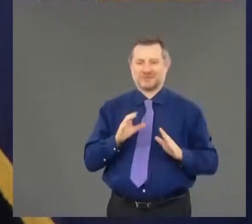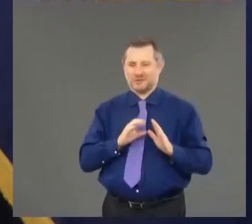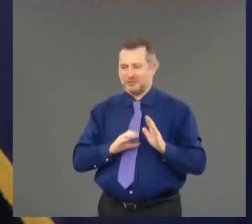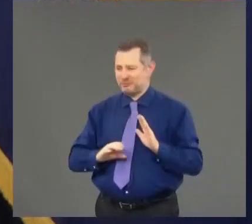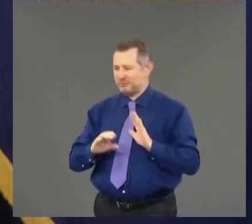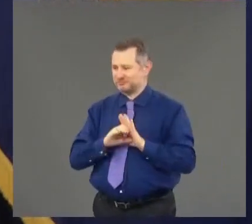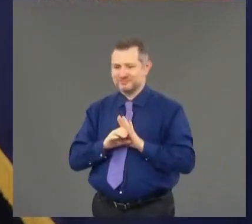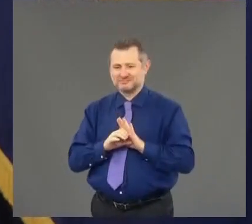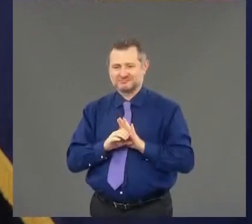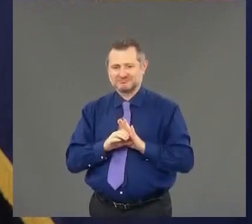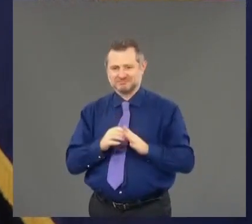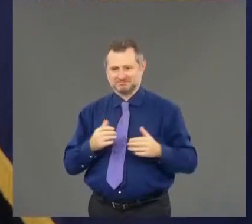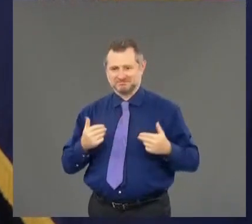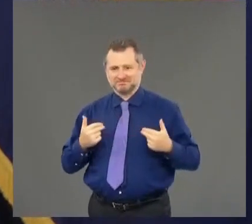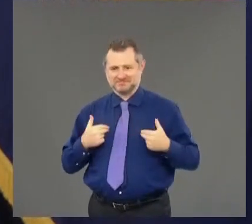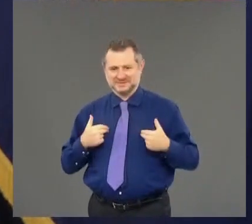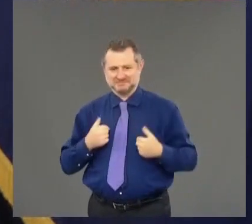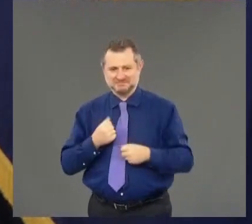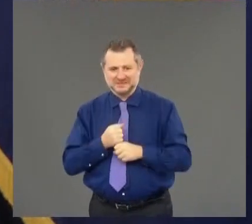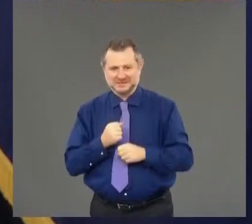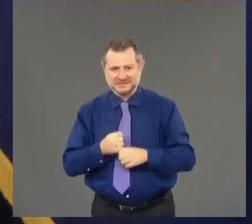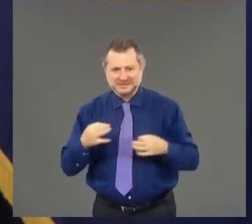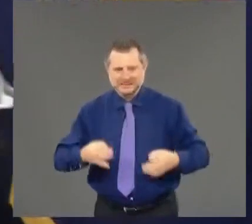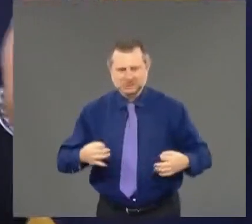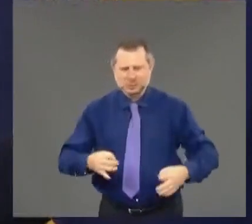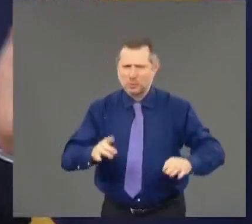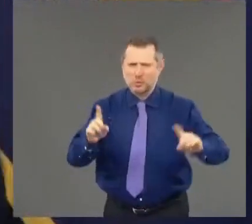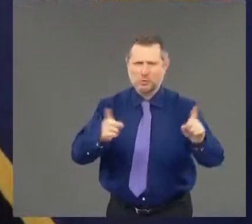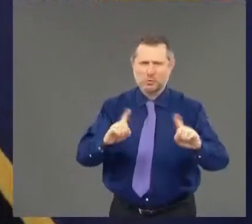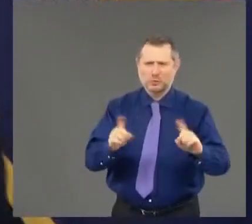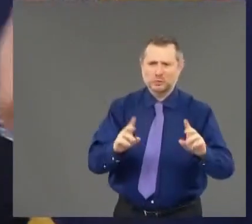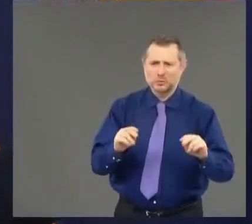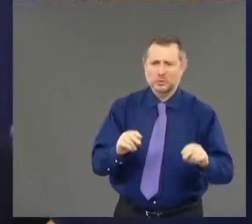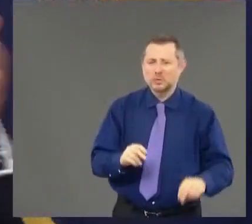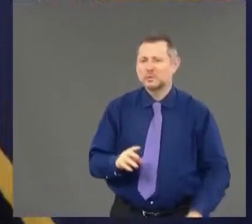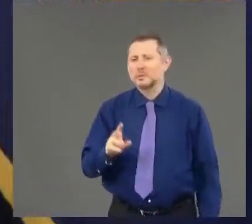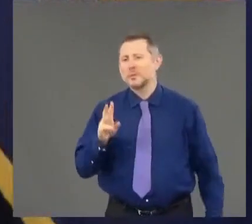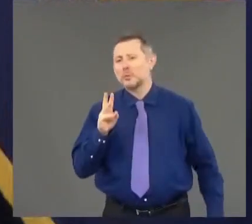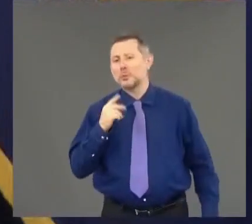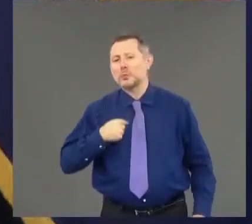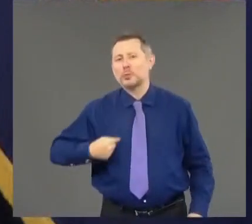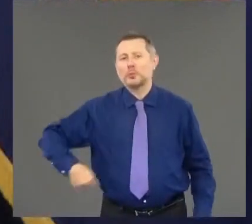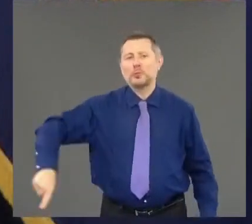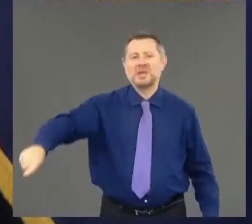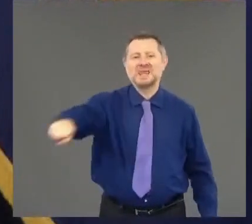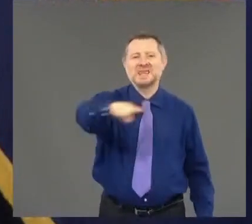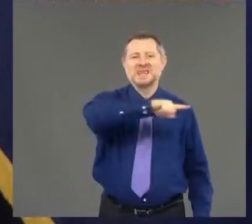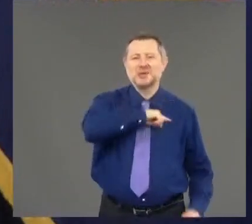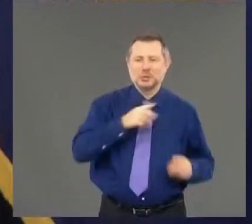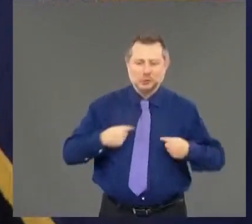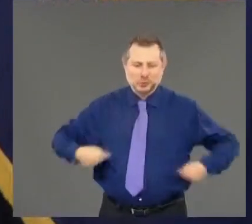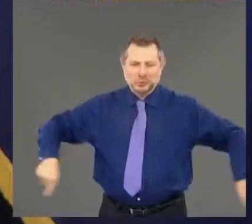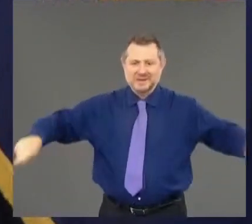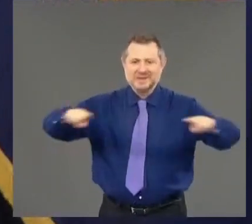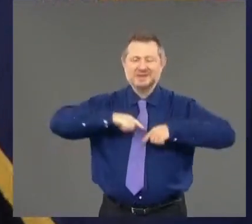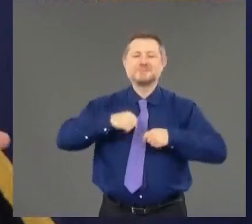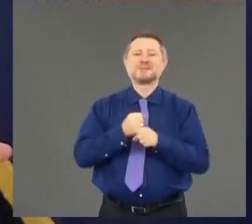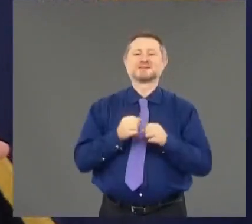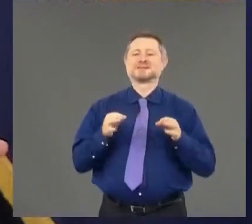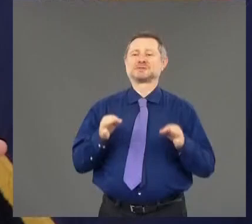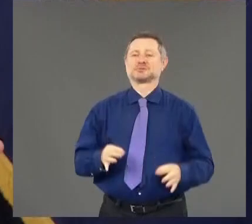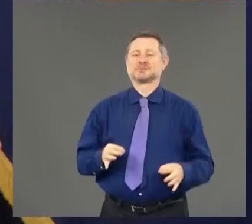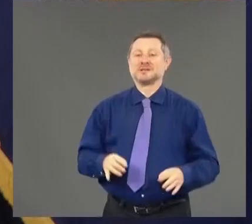I'm not making these decisions. We are making these decisions. It depends on what we